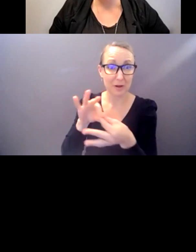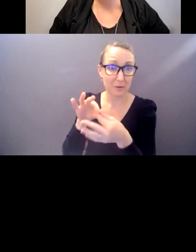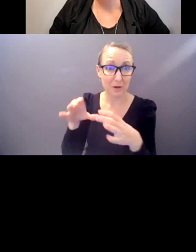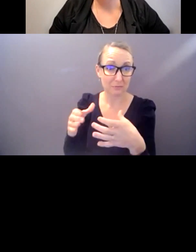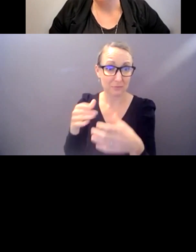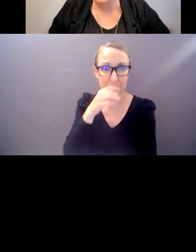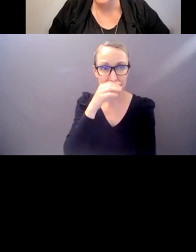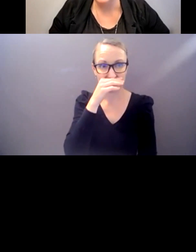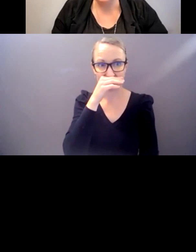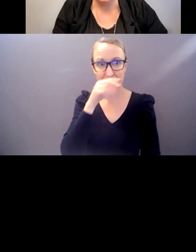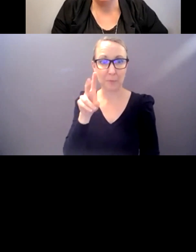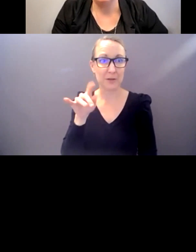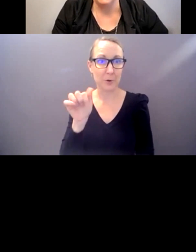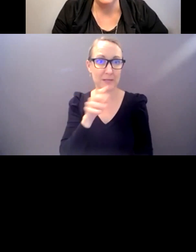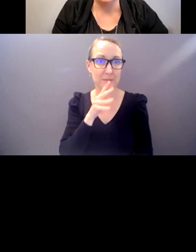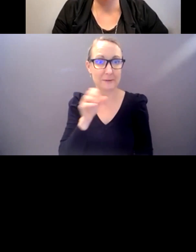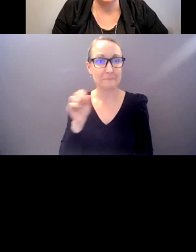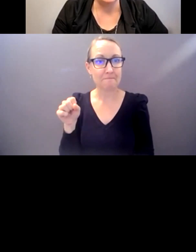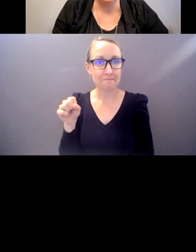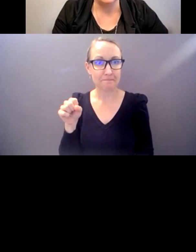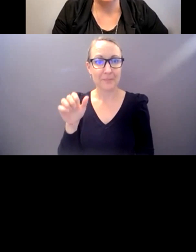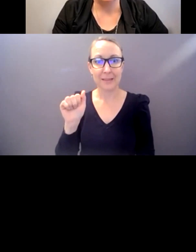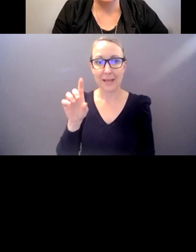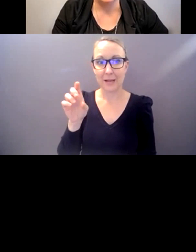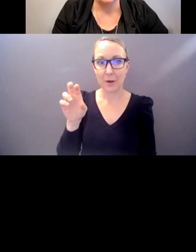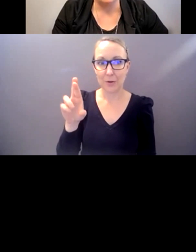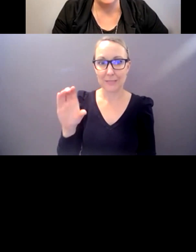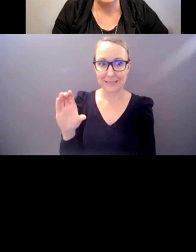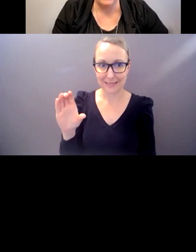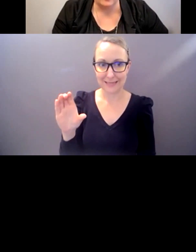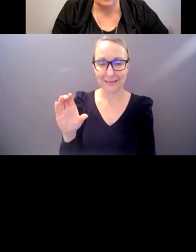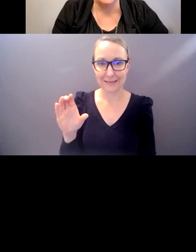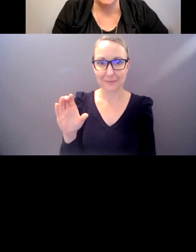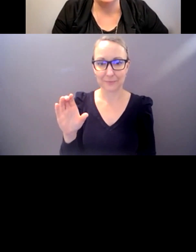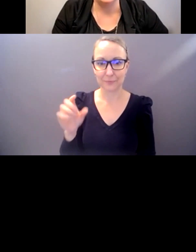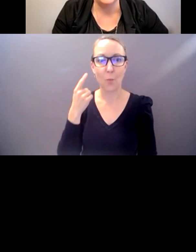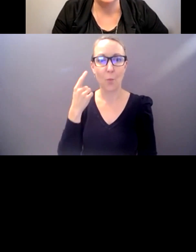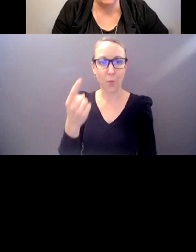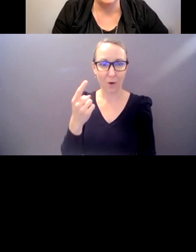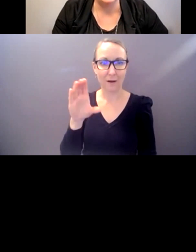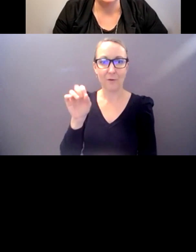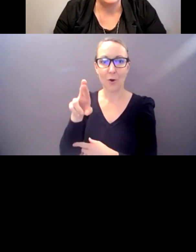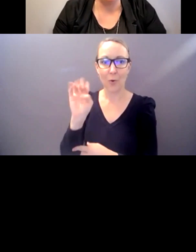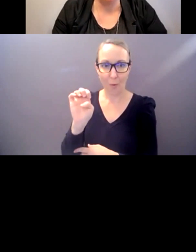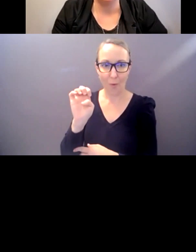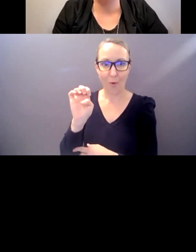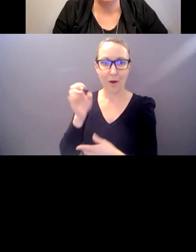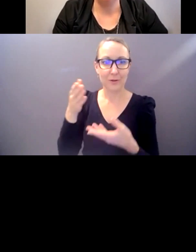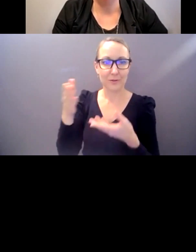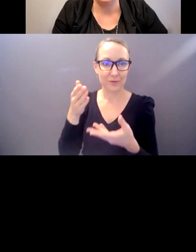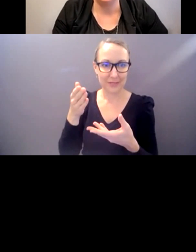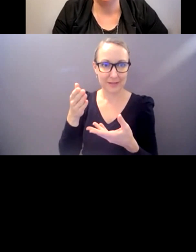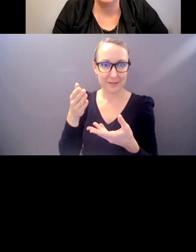I think one is that the ADRC, one of the core services, it's